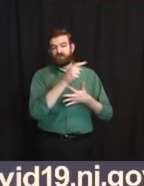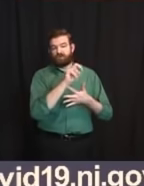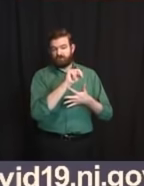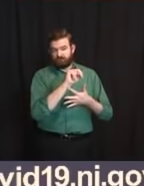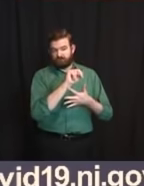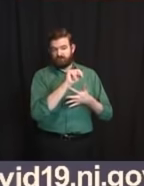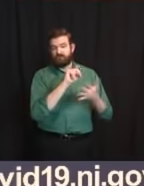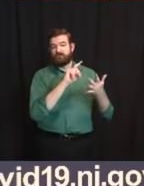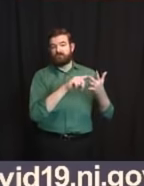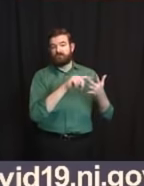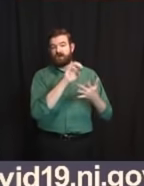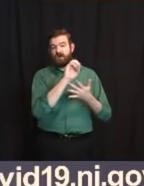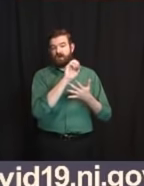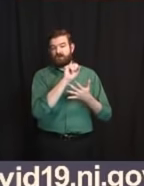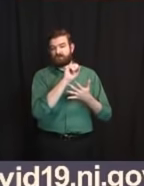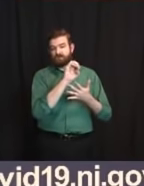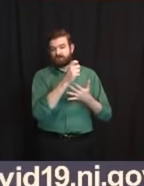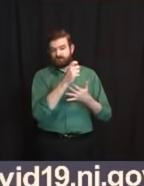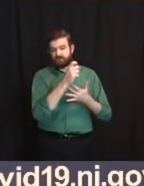Essex,